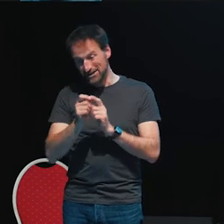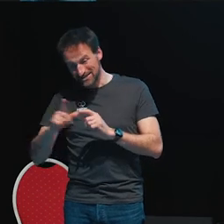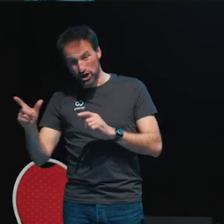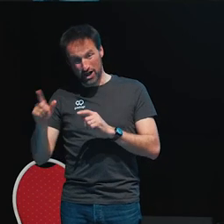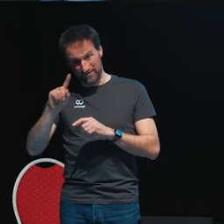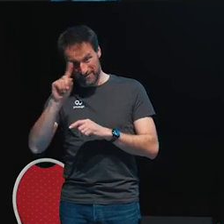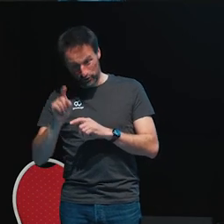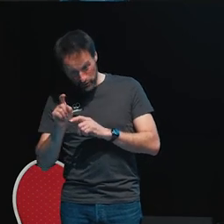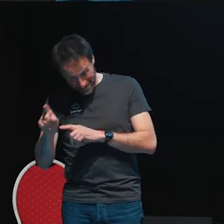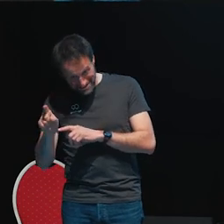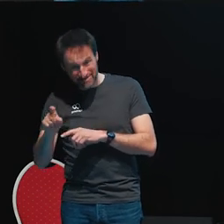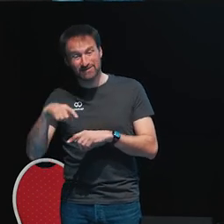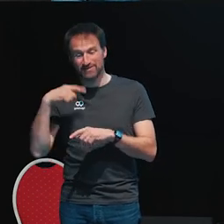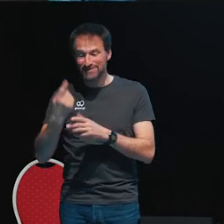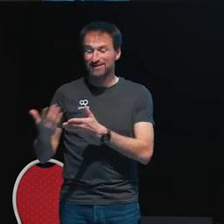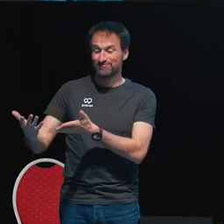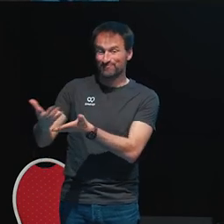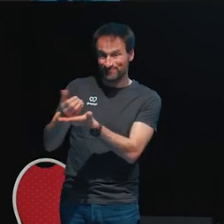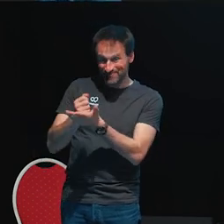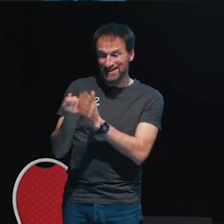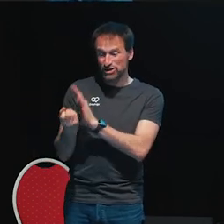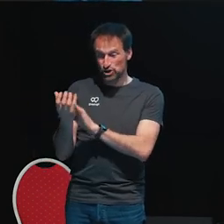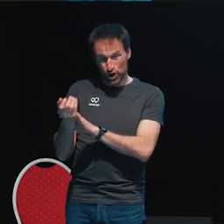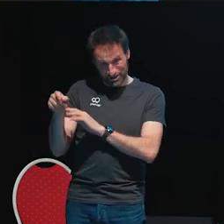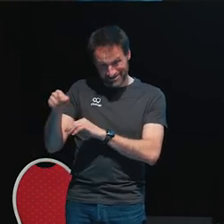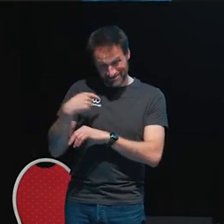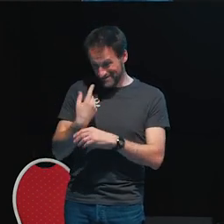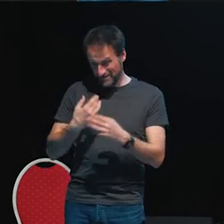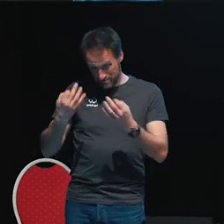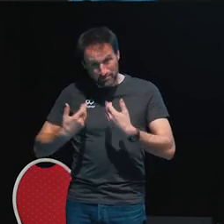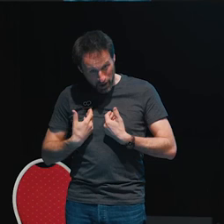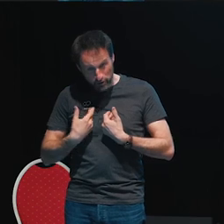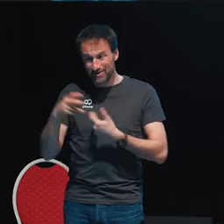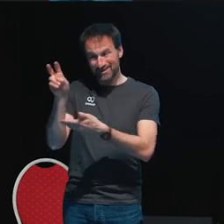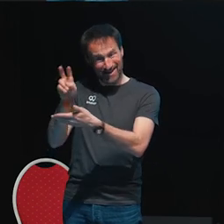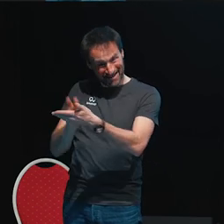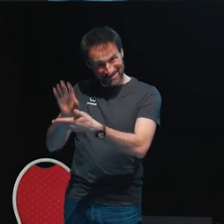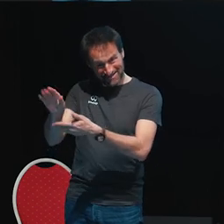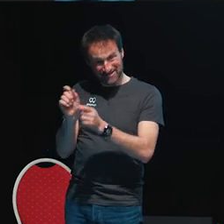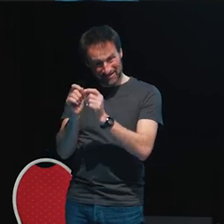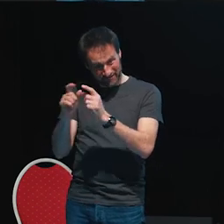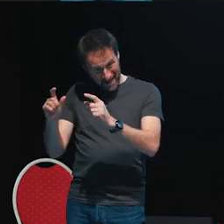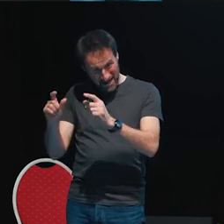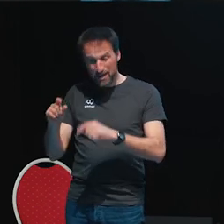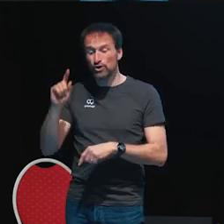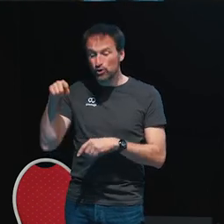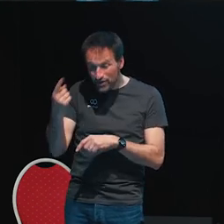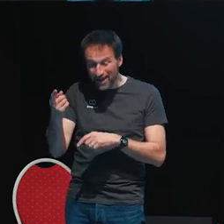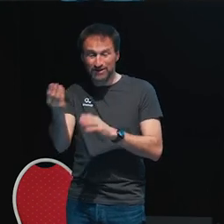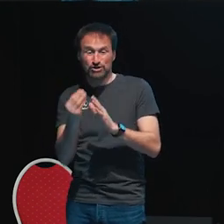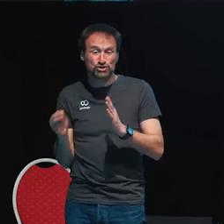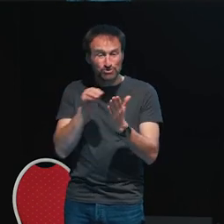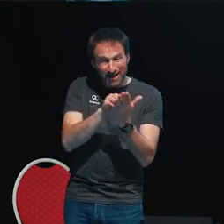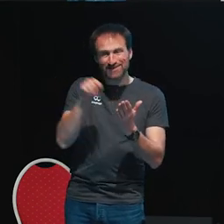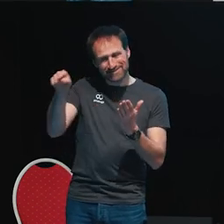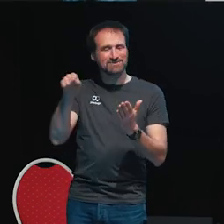need, and it collects that source. It reads the file, and then it stores it in this object in memory.